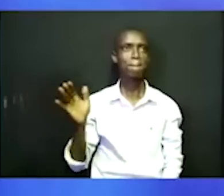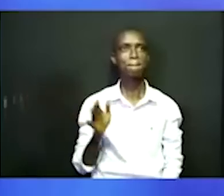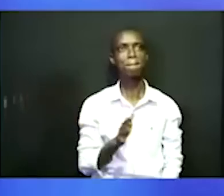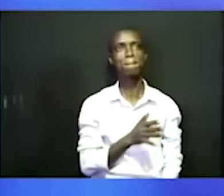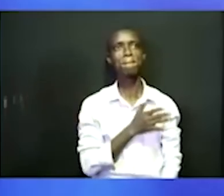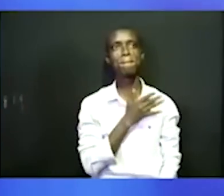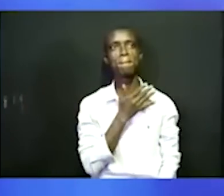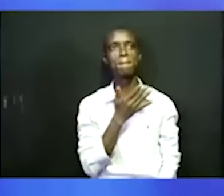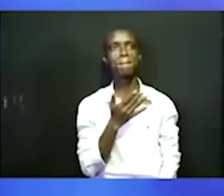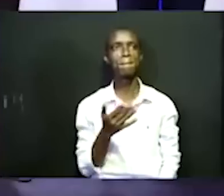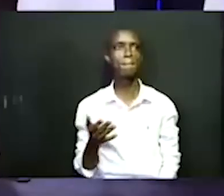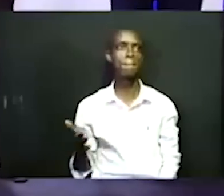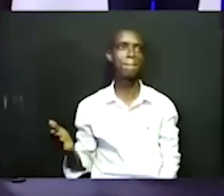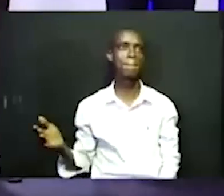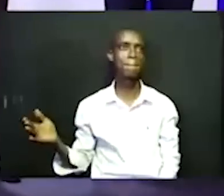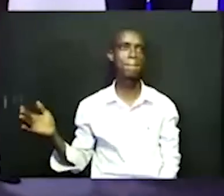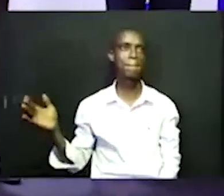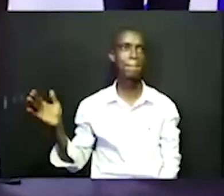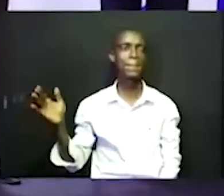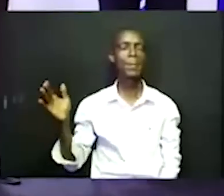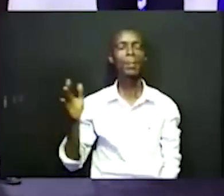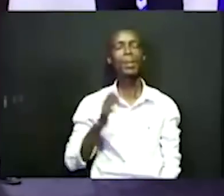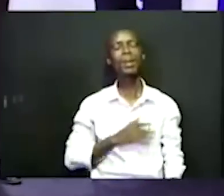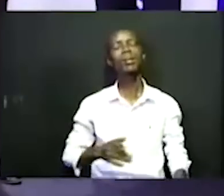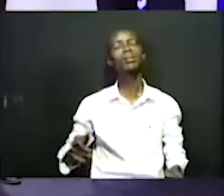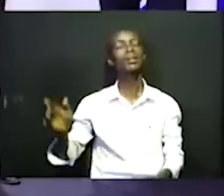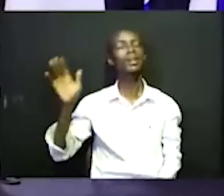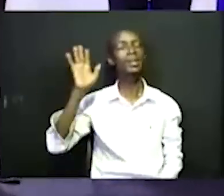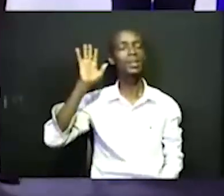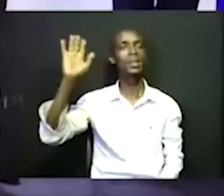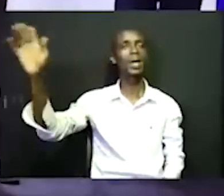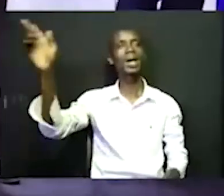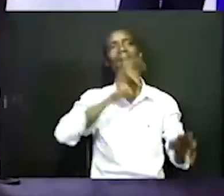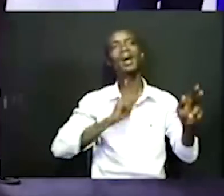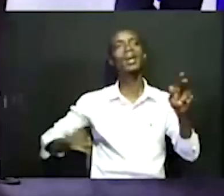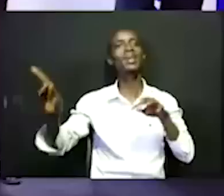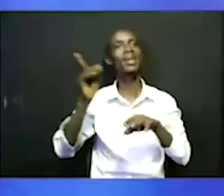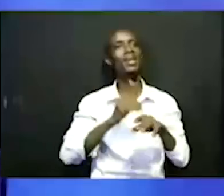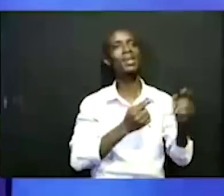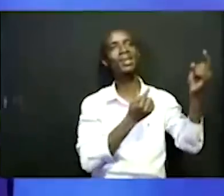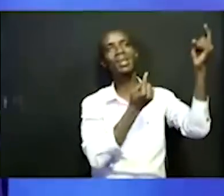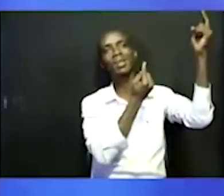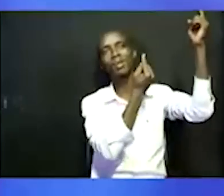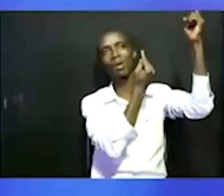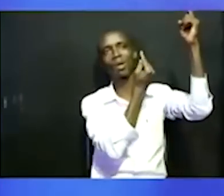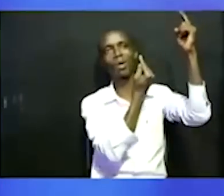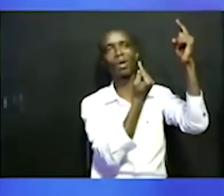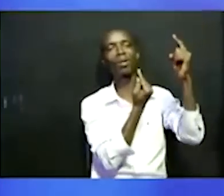tyrannies of sin. Thy kingdom come, O God. Thy kingdom.